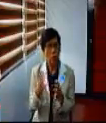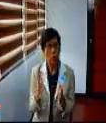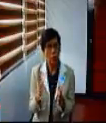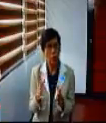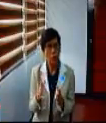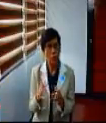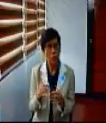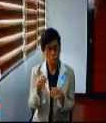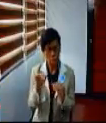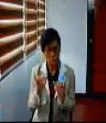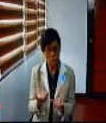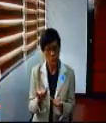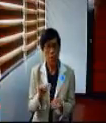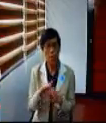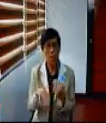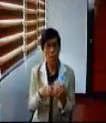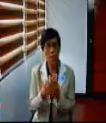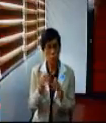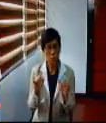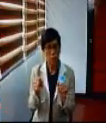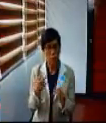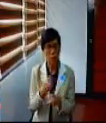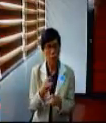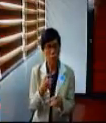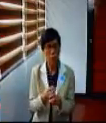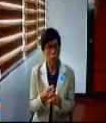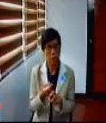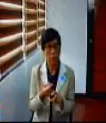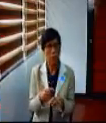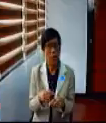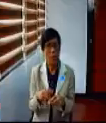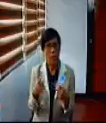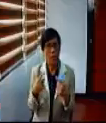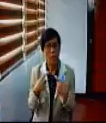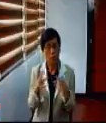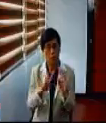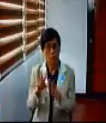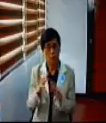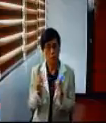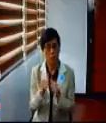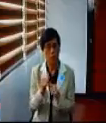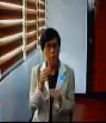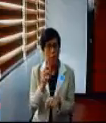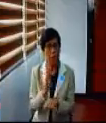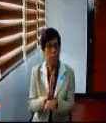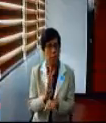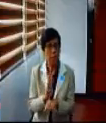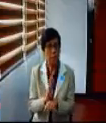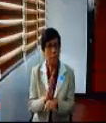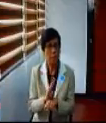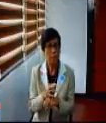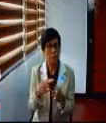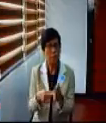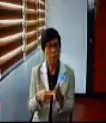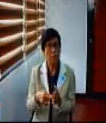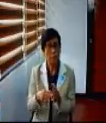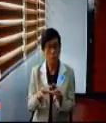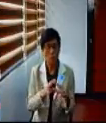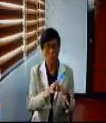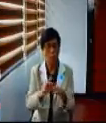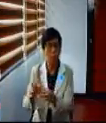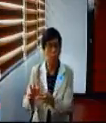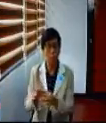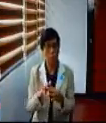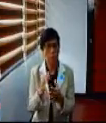the issues and difficulties arising from business and human rights, and that it required a cooperative